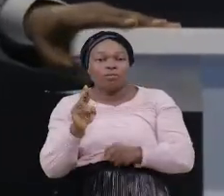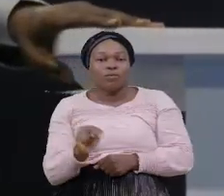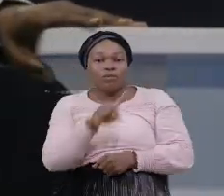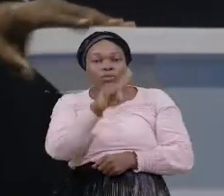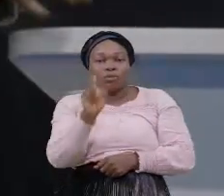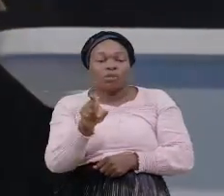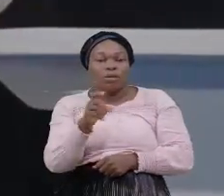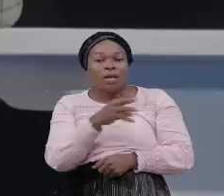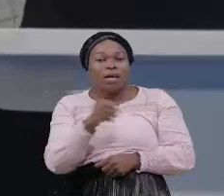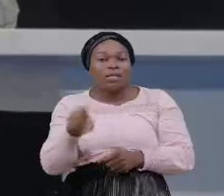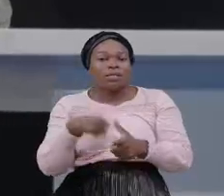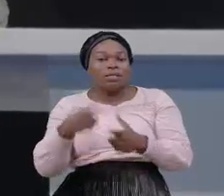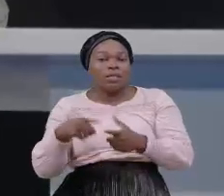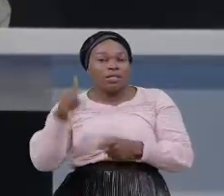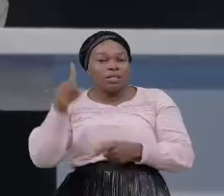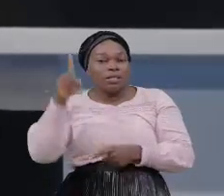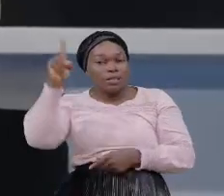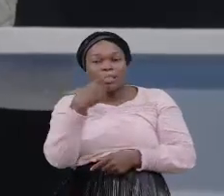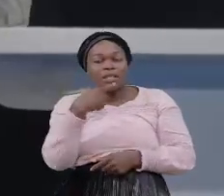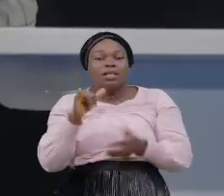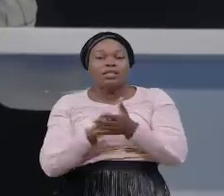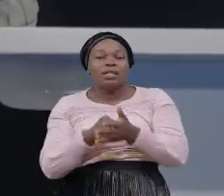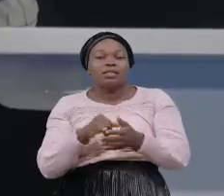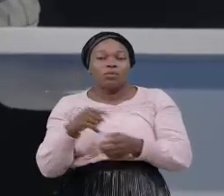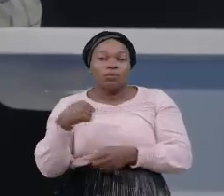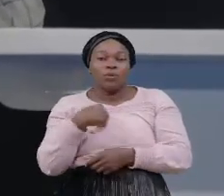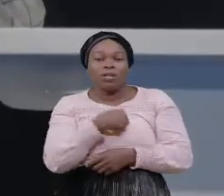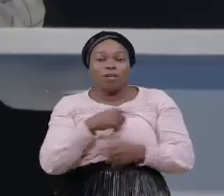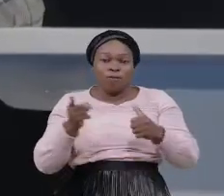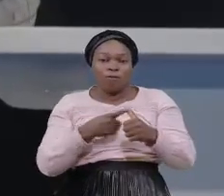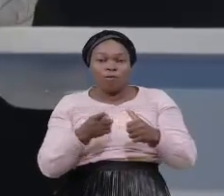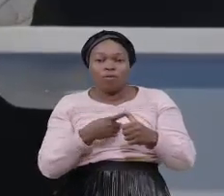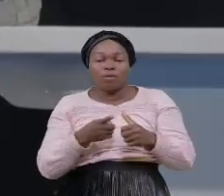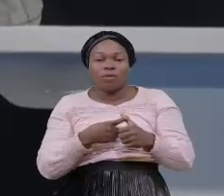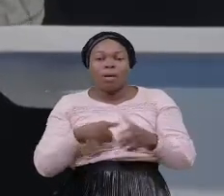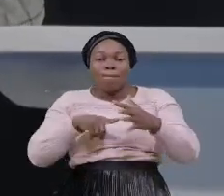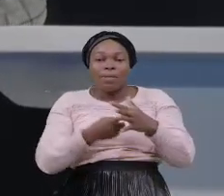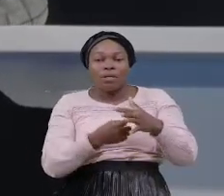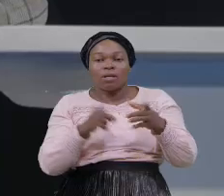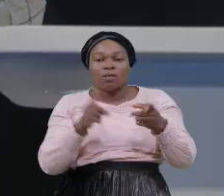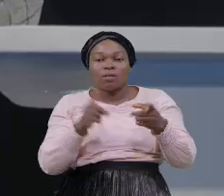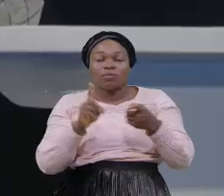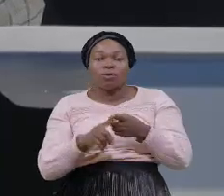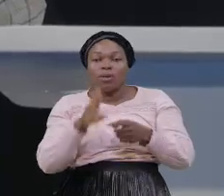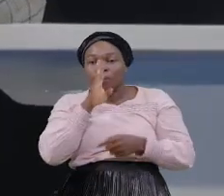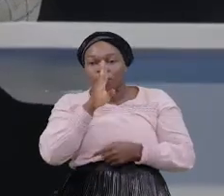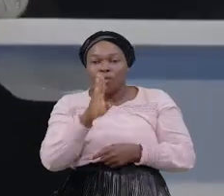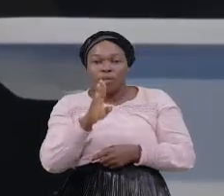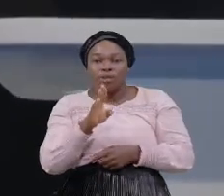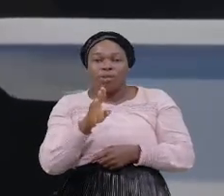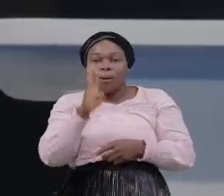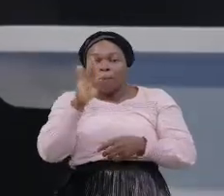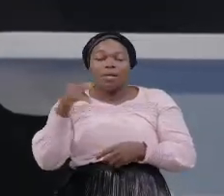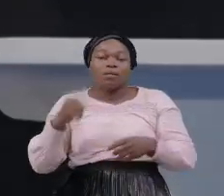salvation which at the first began to be spoken by the Lord, it's by the Lord. You